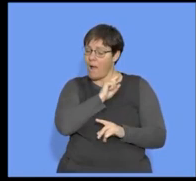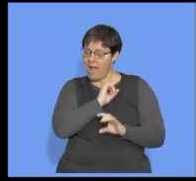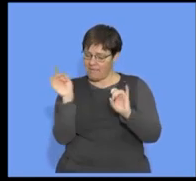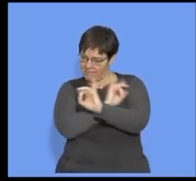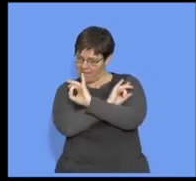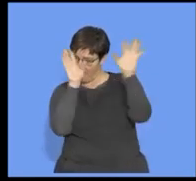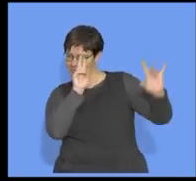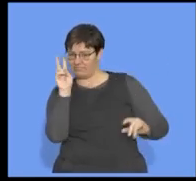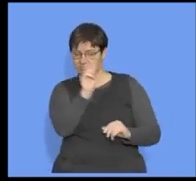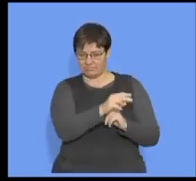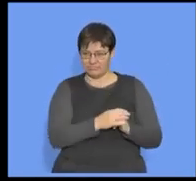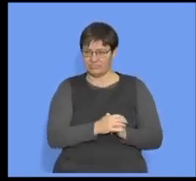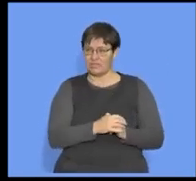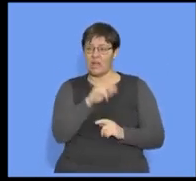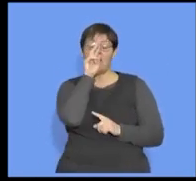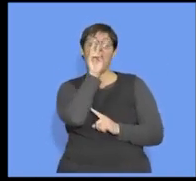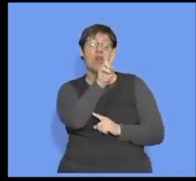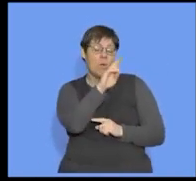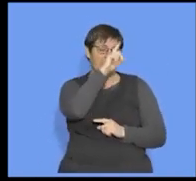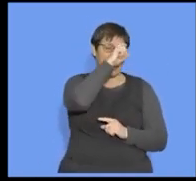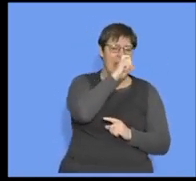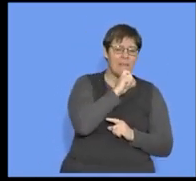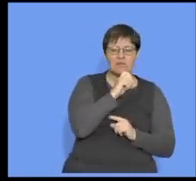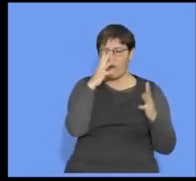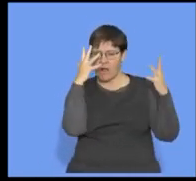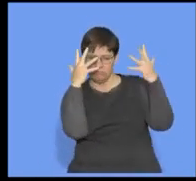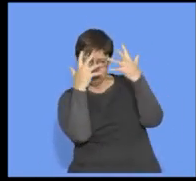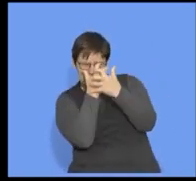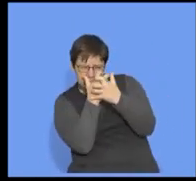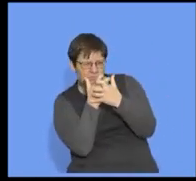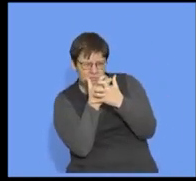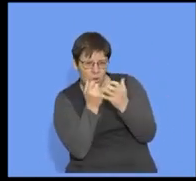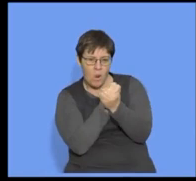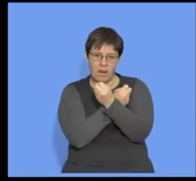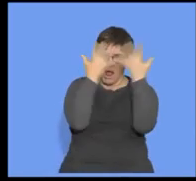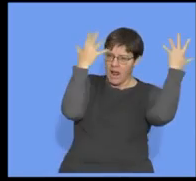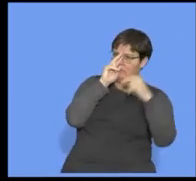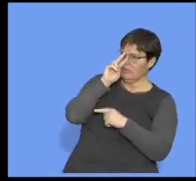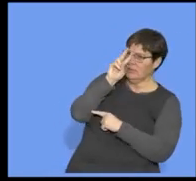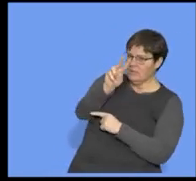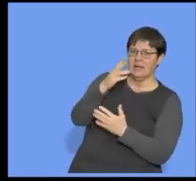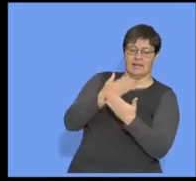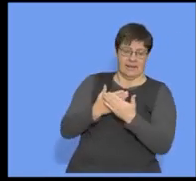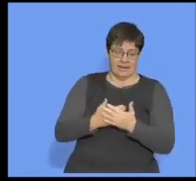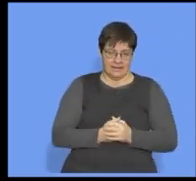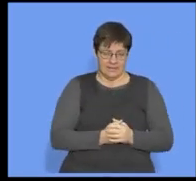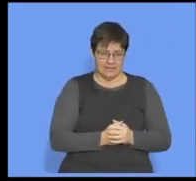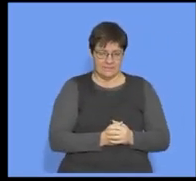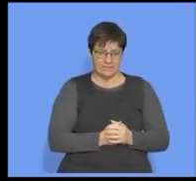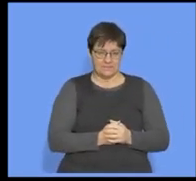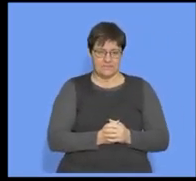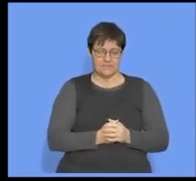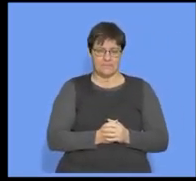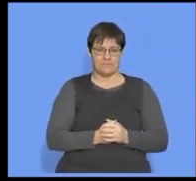vision when viewing image in dim light and image in bright light.